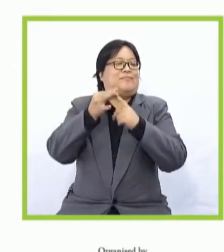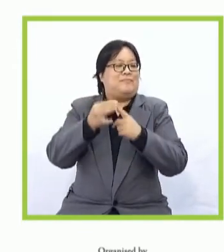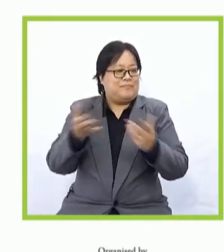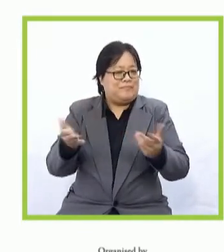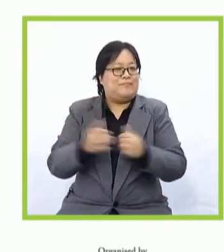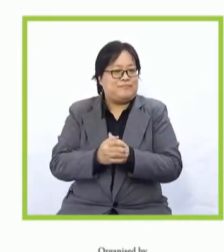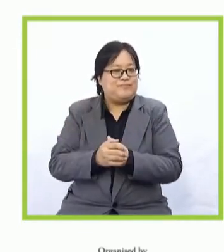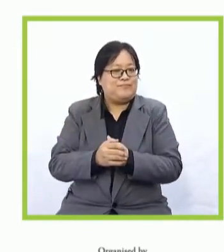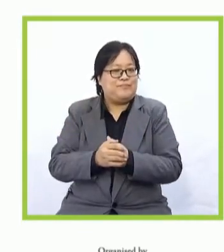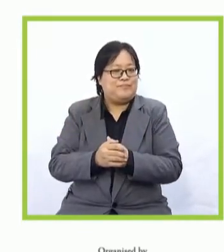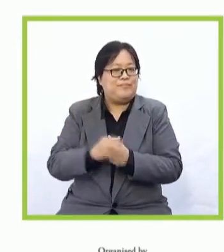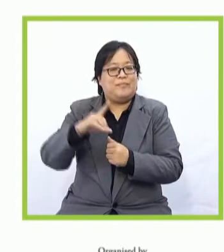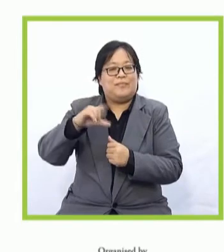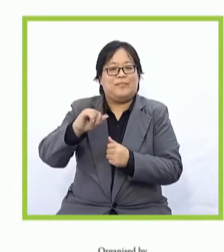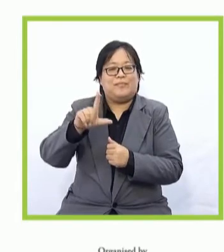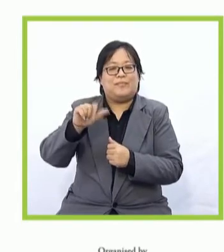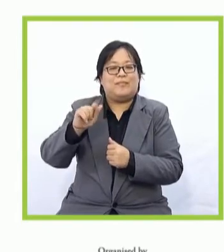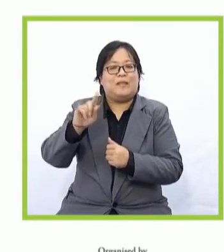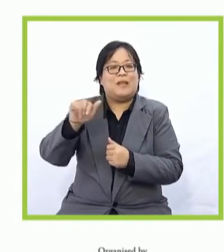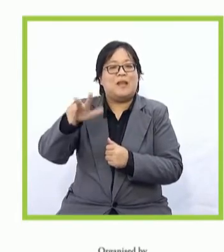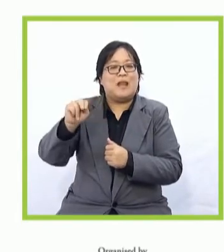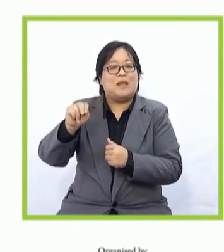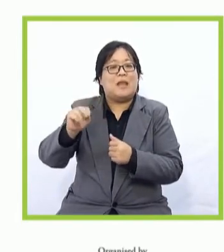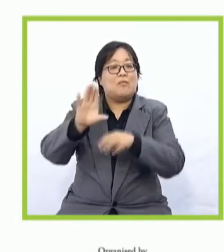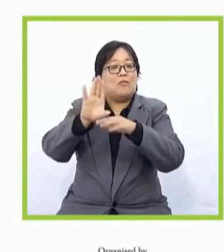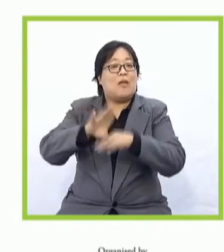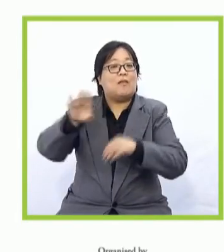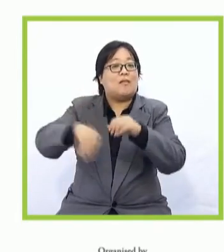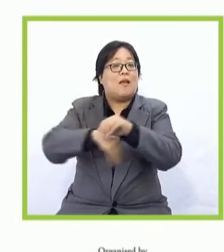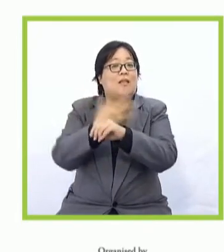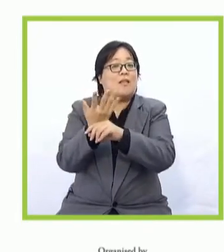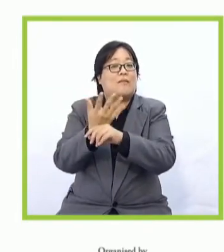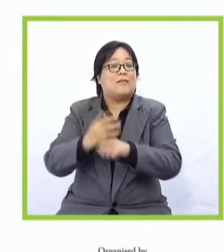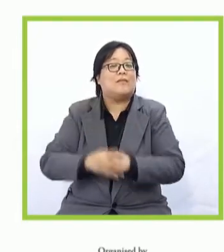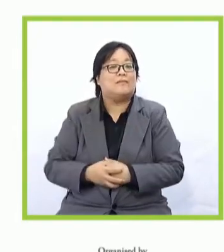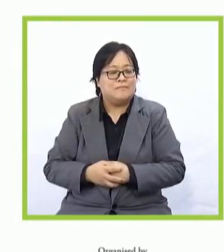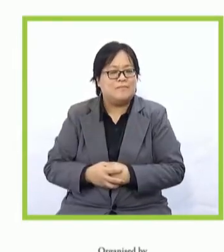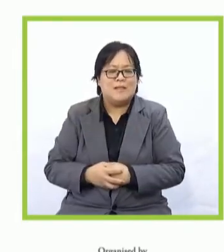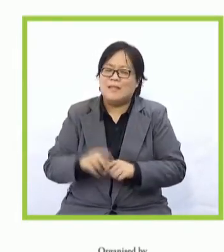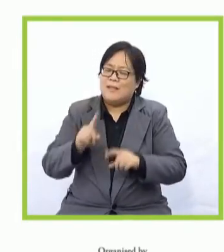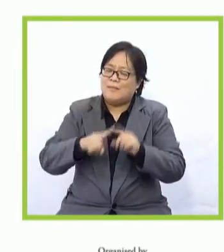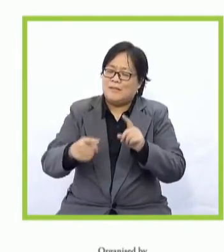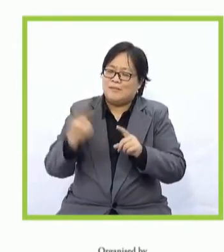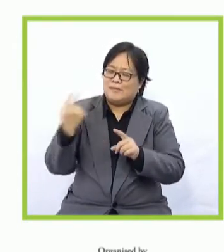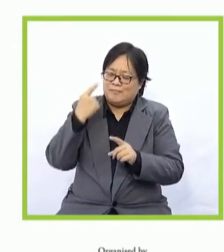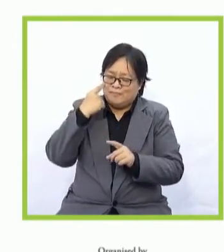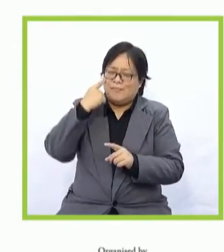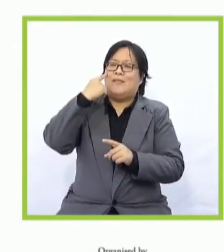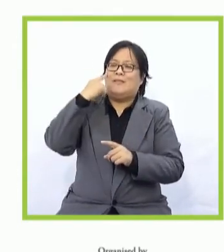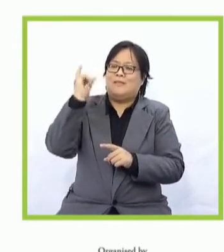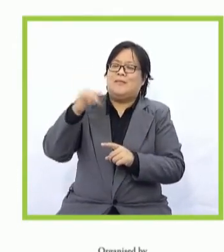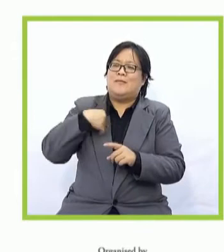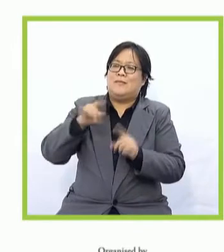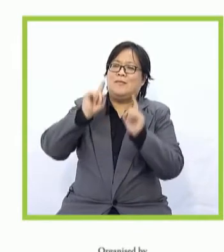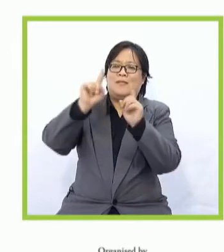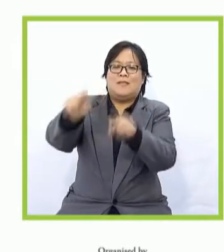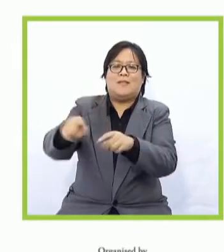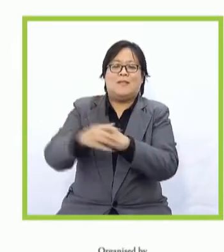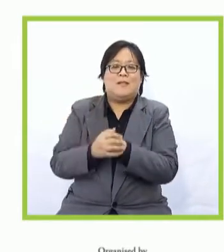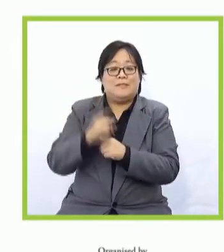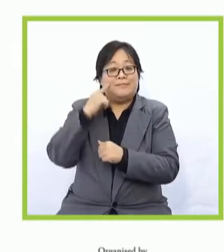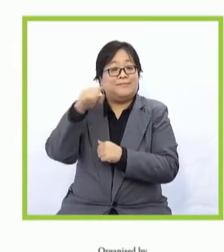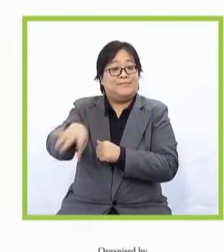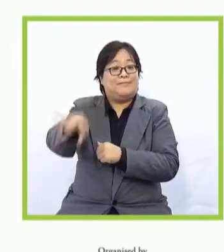the egalitarian culture of Scandinavia. But something struck me whilst I was living in the States, which was that I came